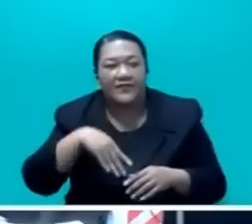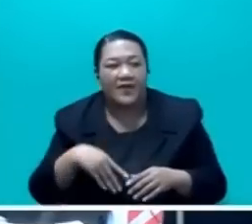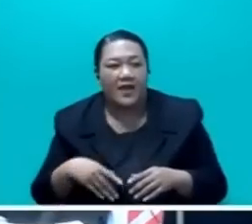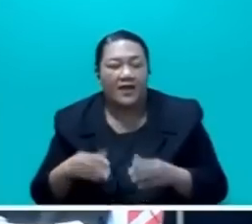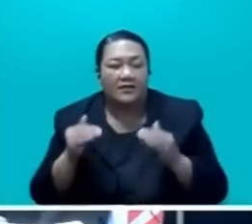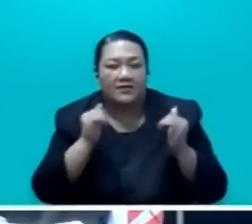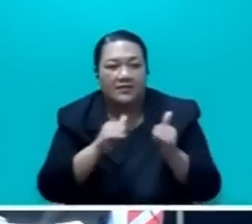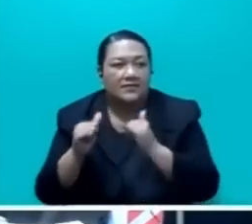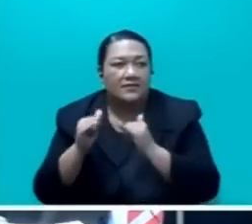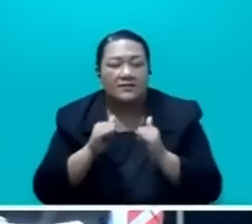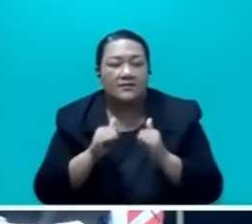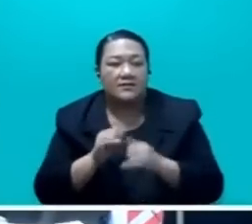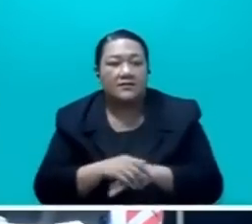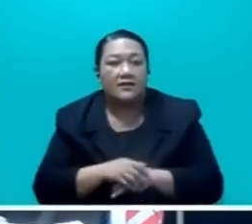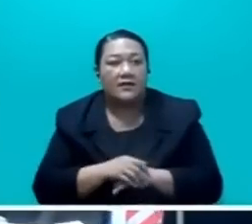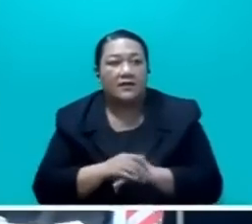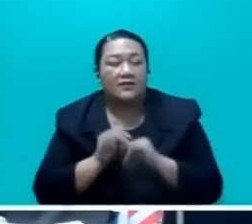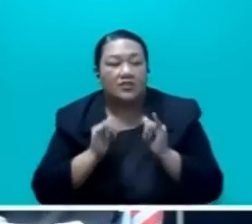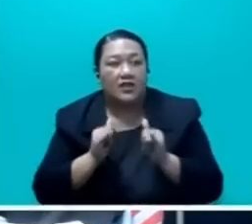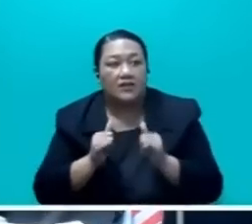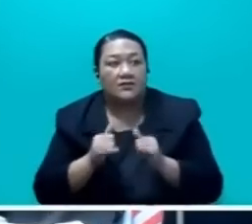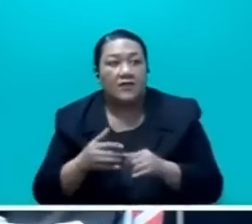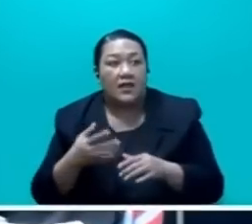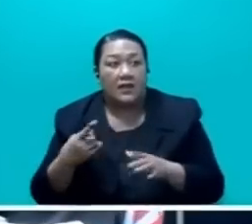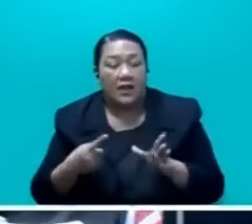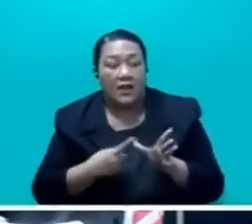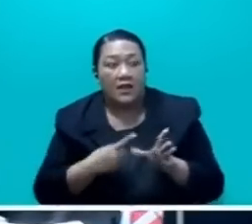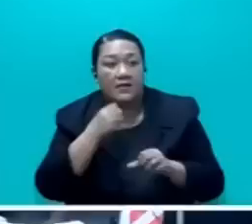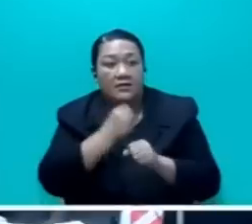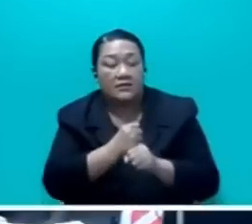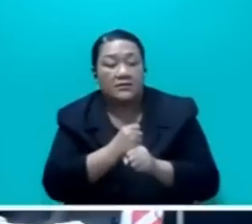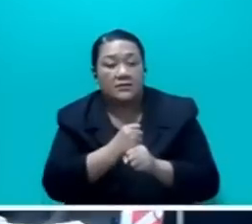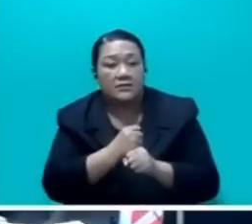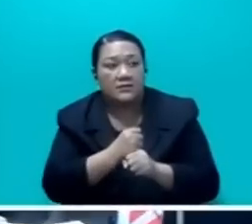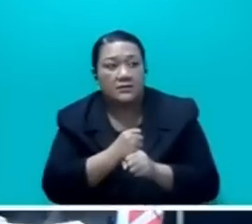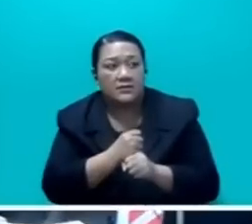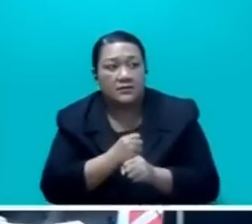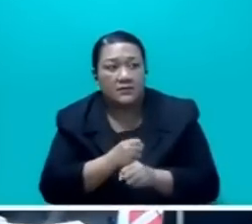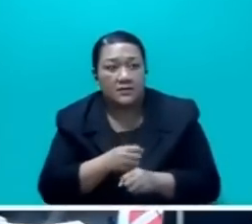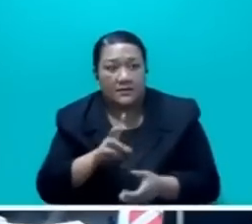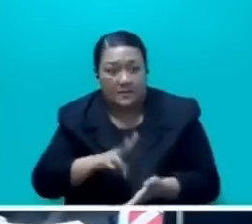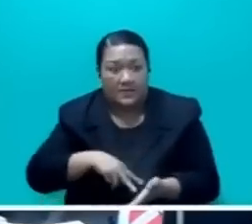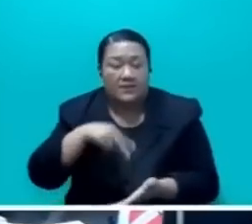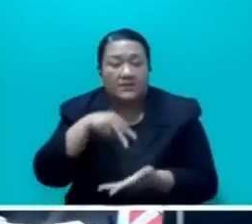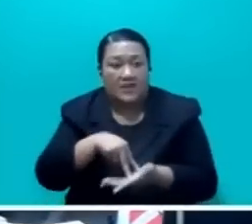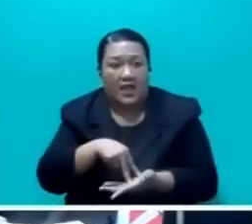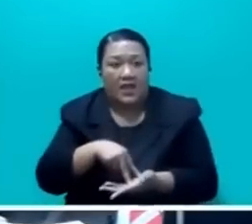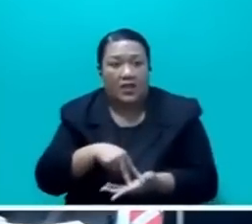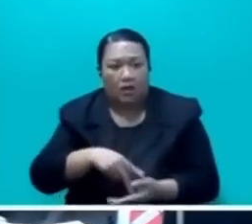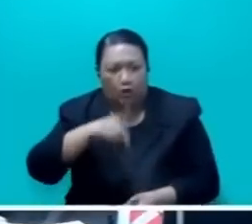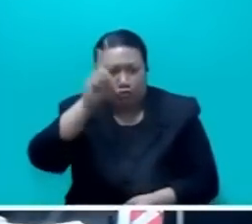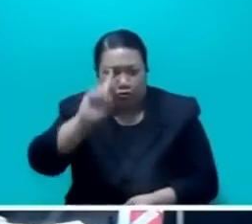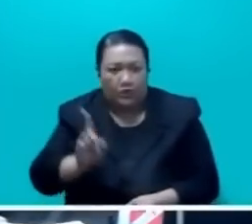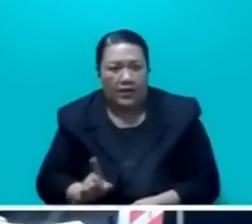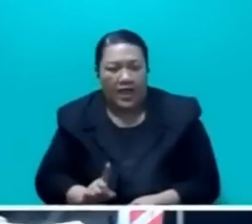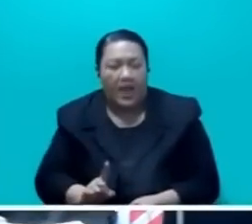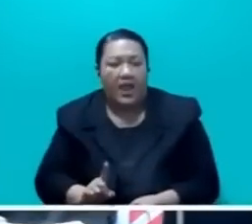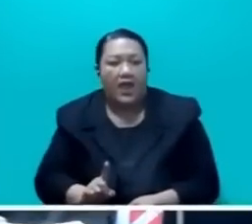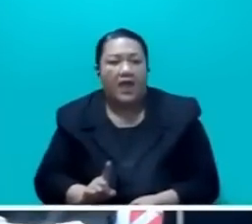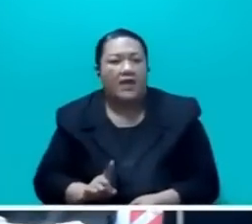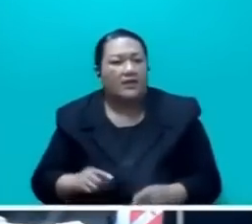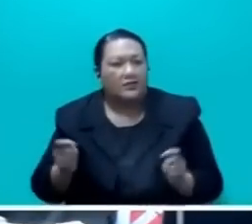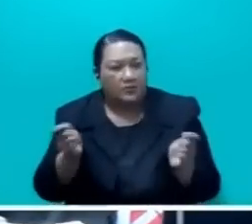2020 is standing before you as the Attorney General, Minister for Justice. Today is the day of restoration. It